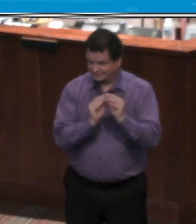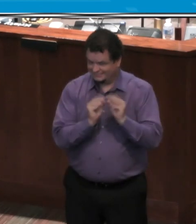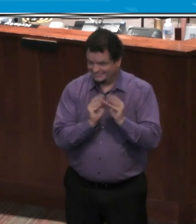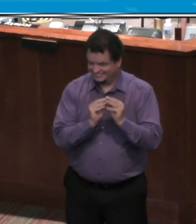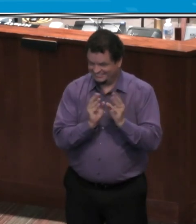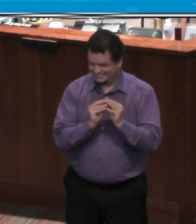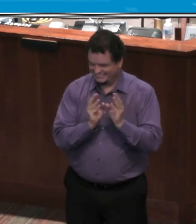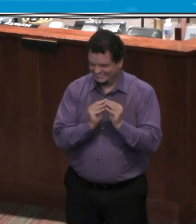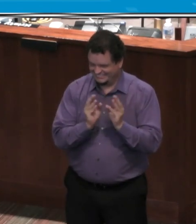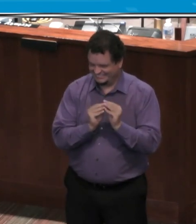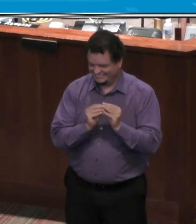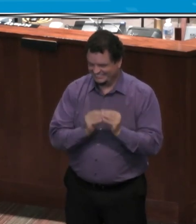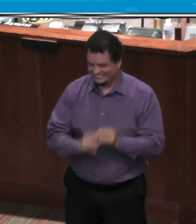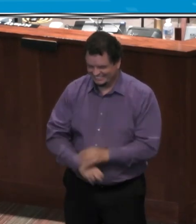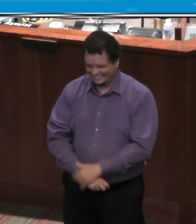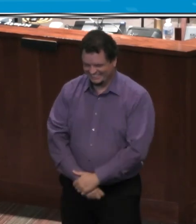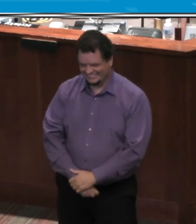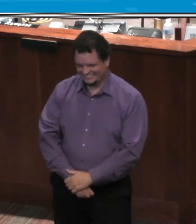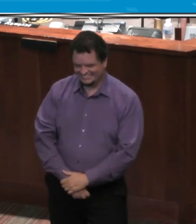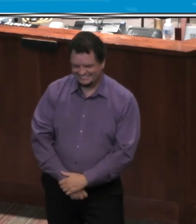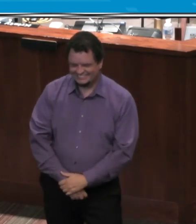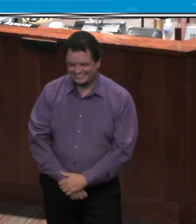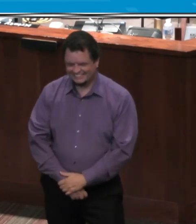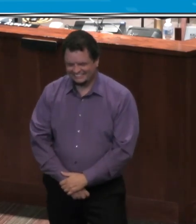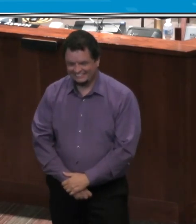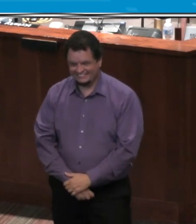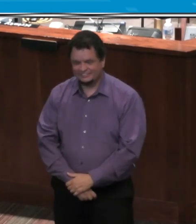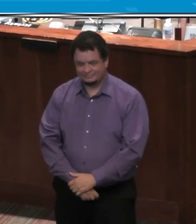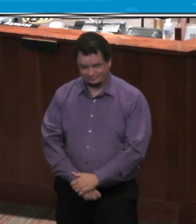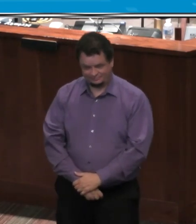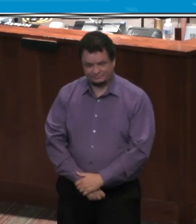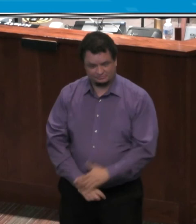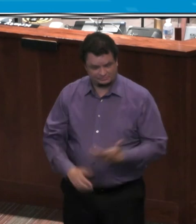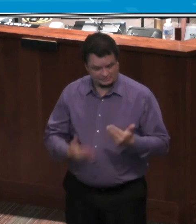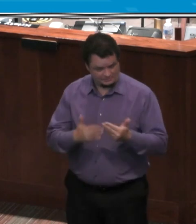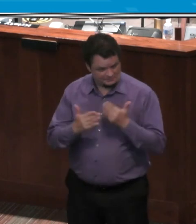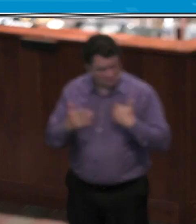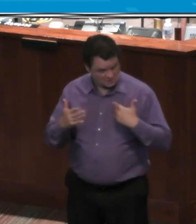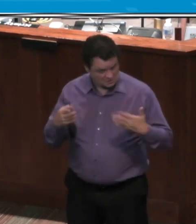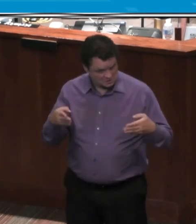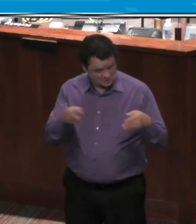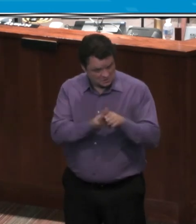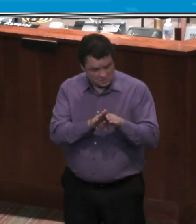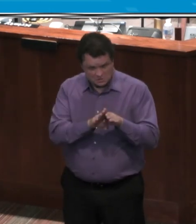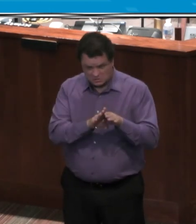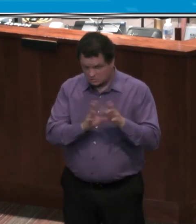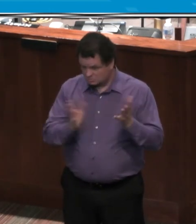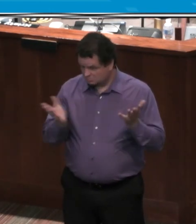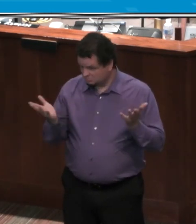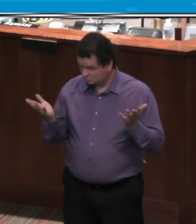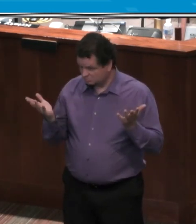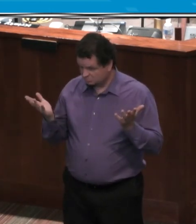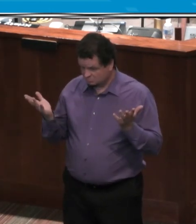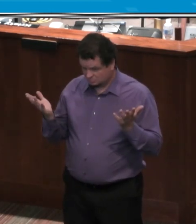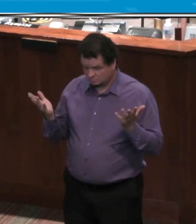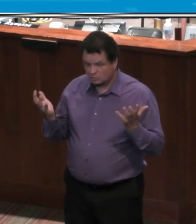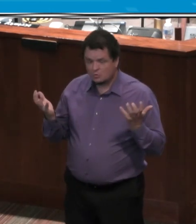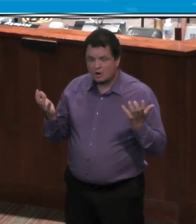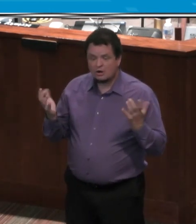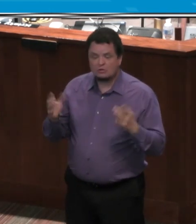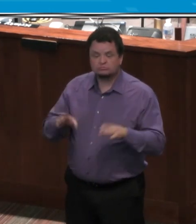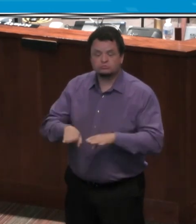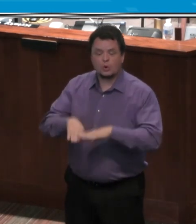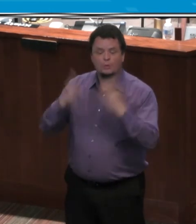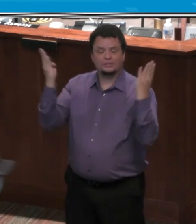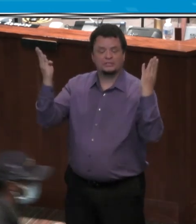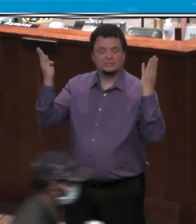First of all, I'd like to recognize the people who have been waiting remotely to make comments to the